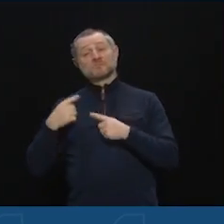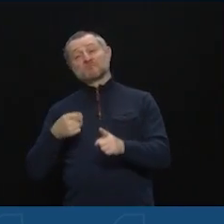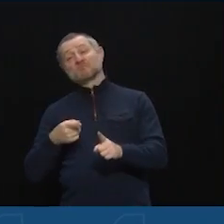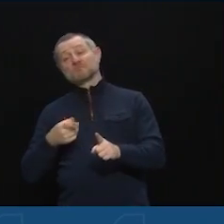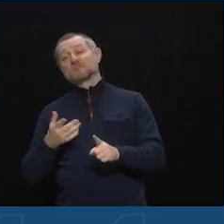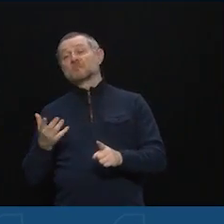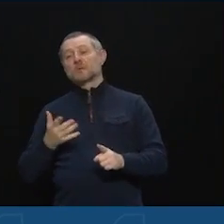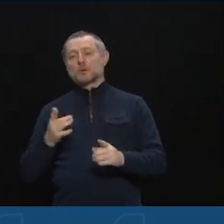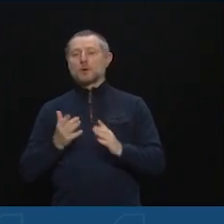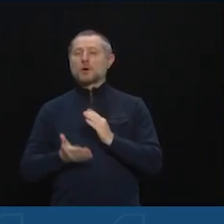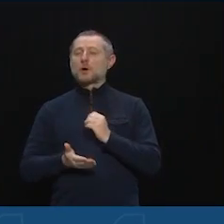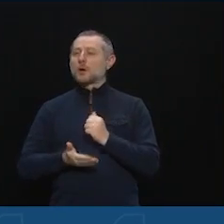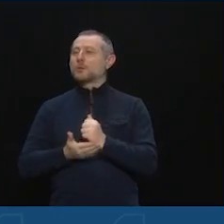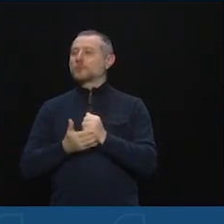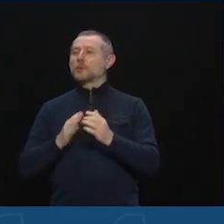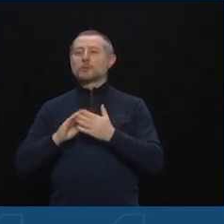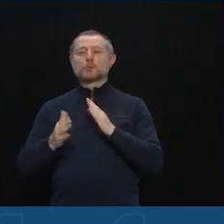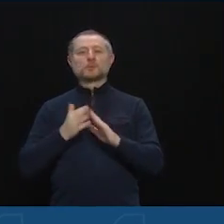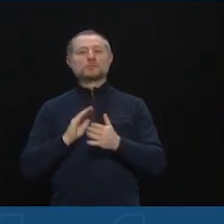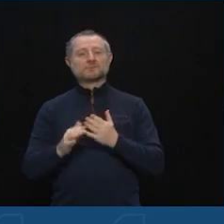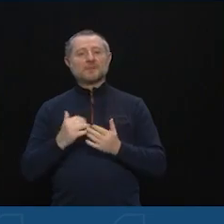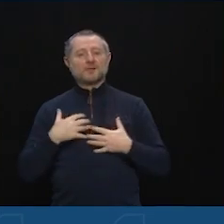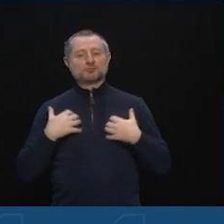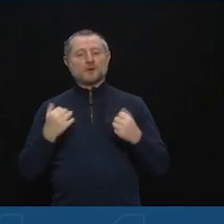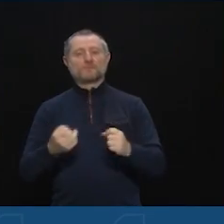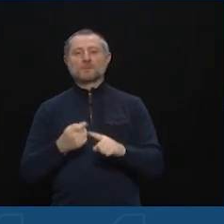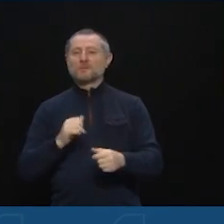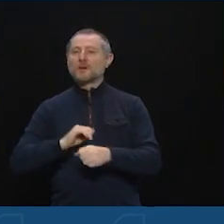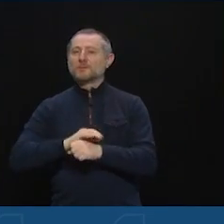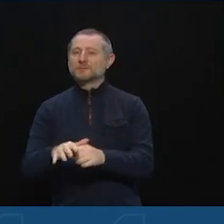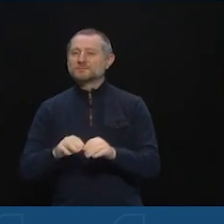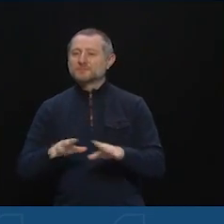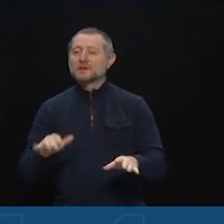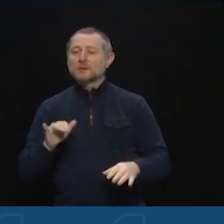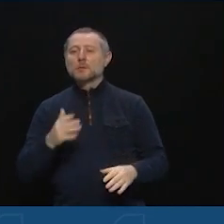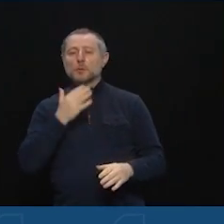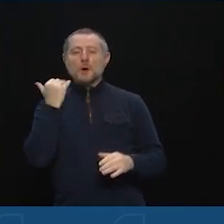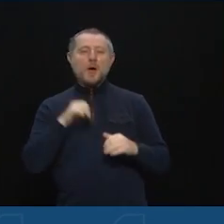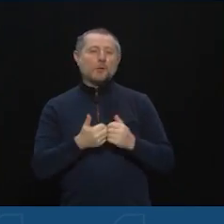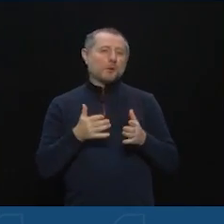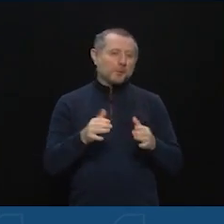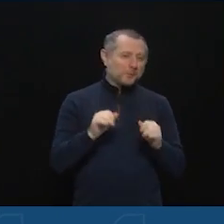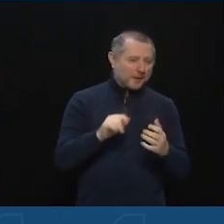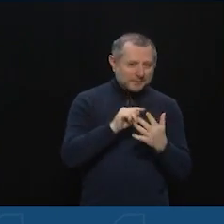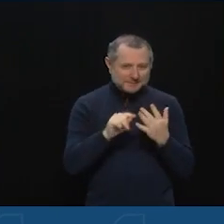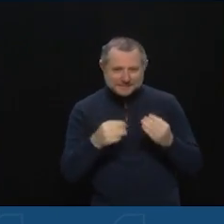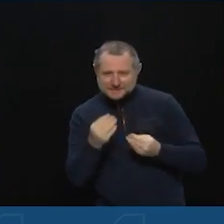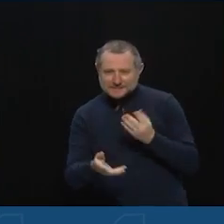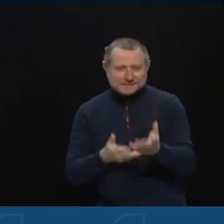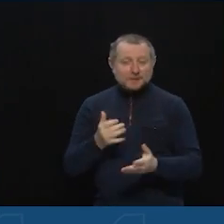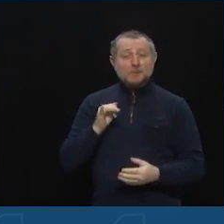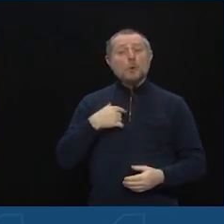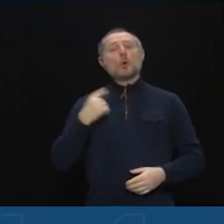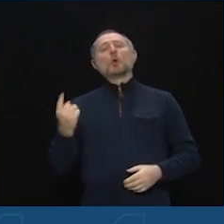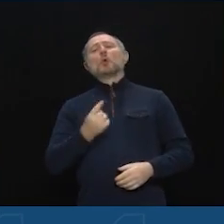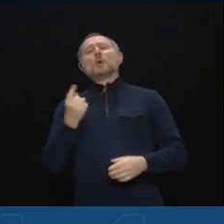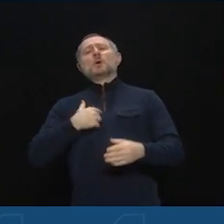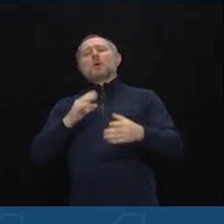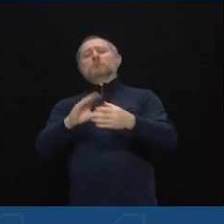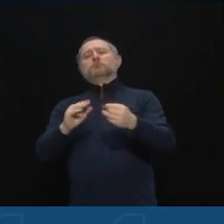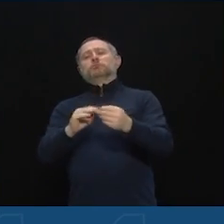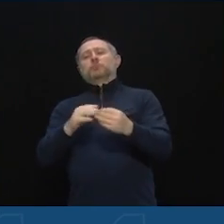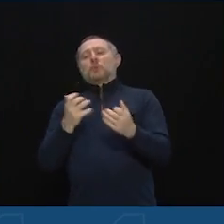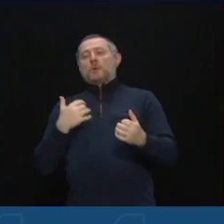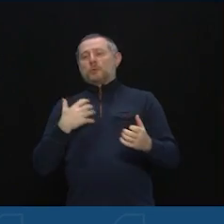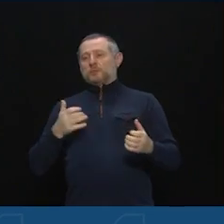communities recover from this pandemic in the best way possible. I always say that I want my neighbors to dream of opening